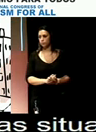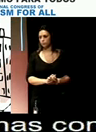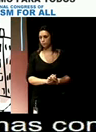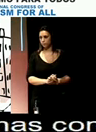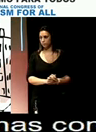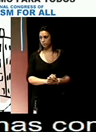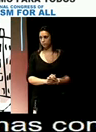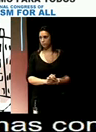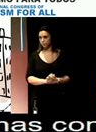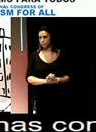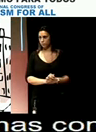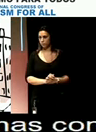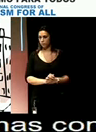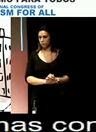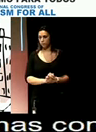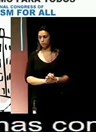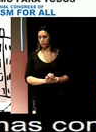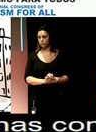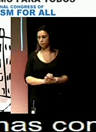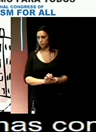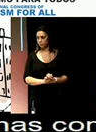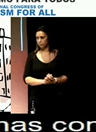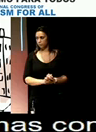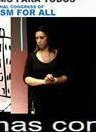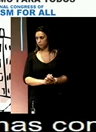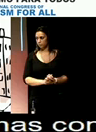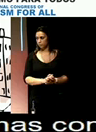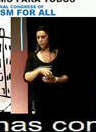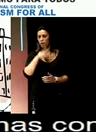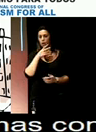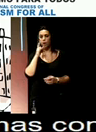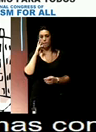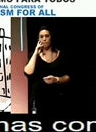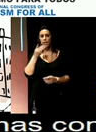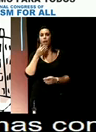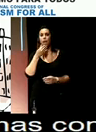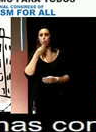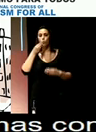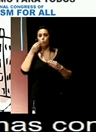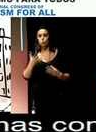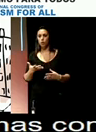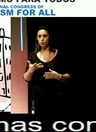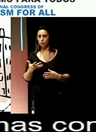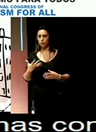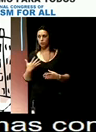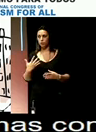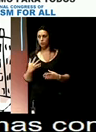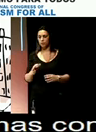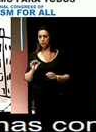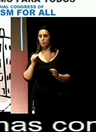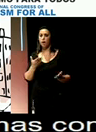Let's see some good examples in the qualifying offer. As we see, we have been talking